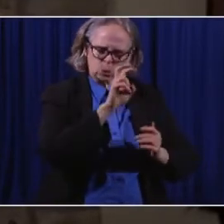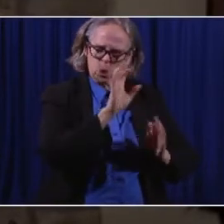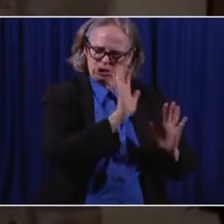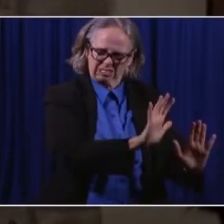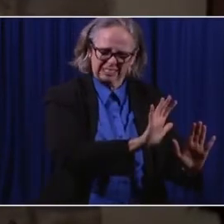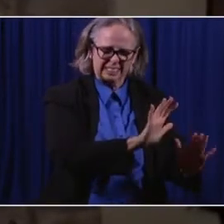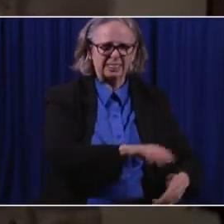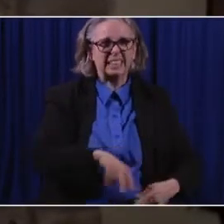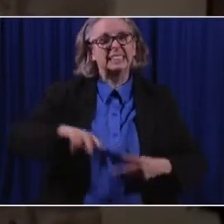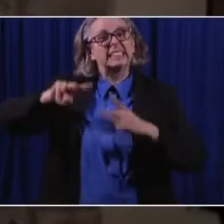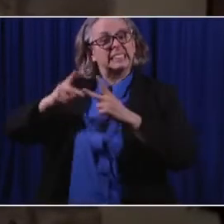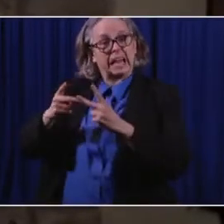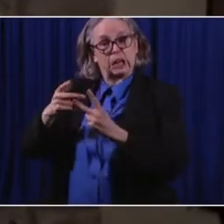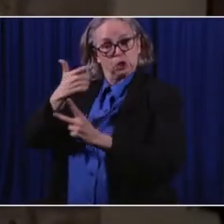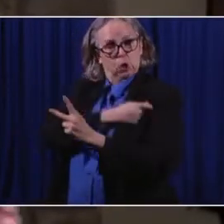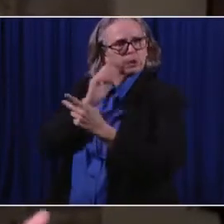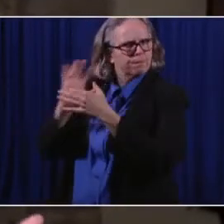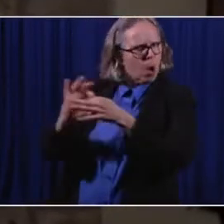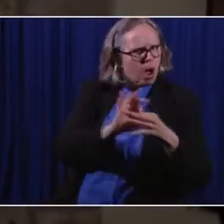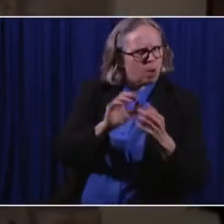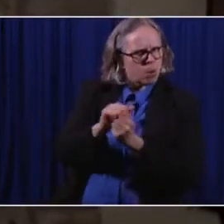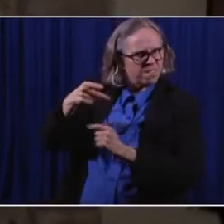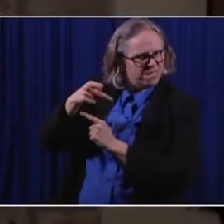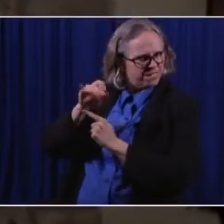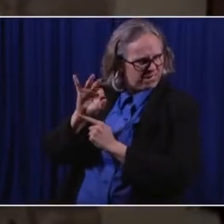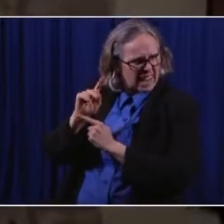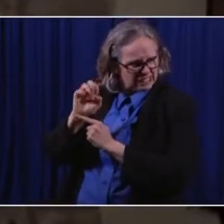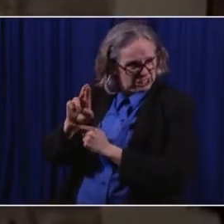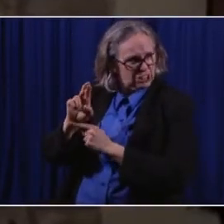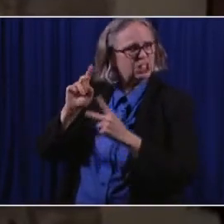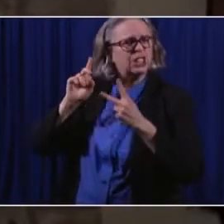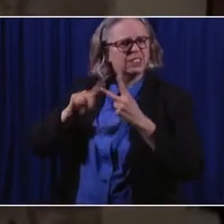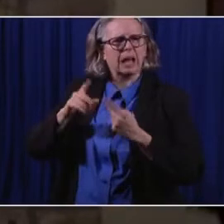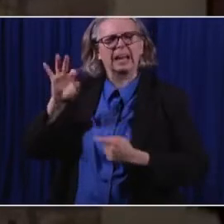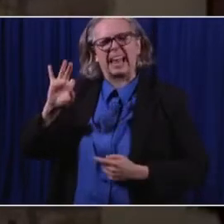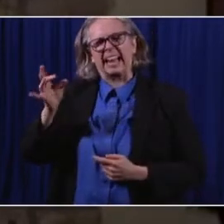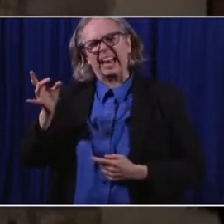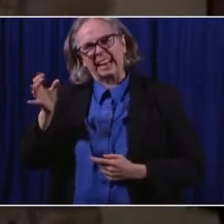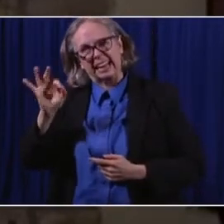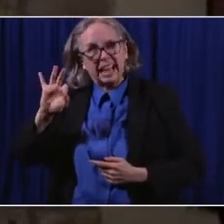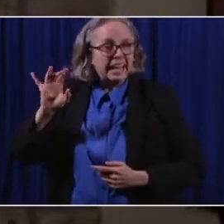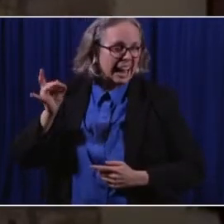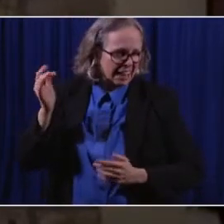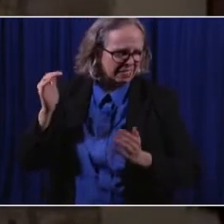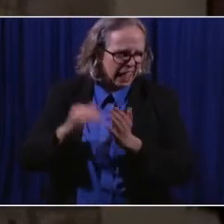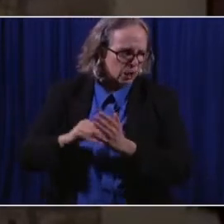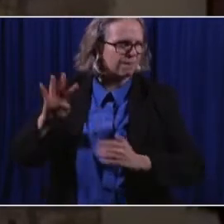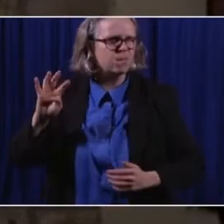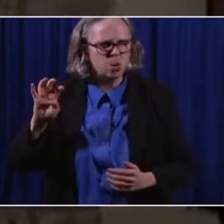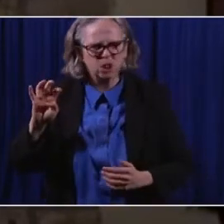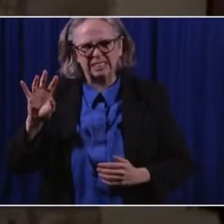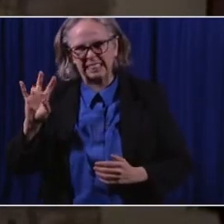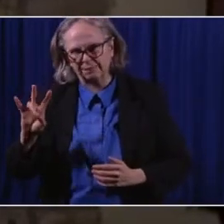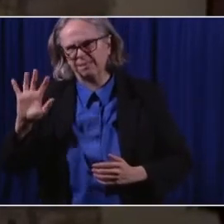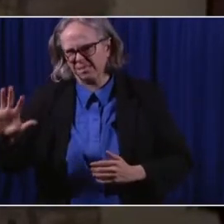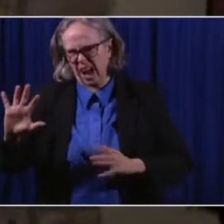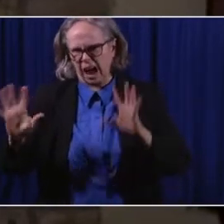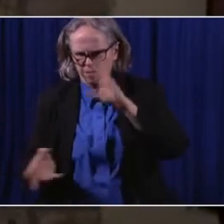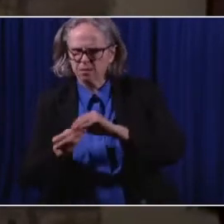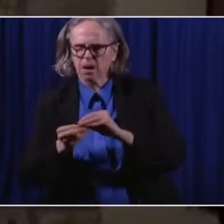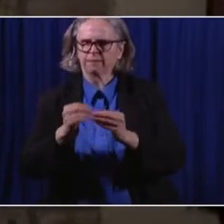second dose to be allocated to people who are getting a second dose, 98,475. So that is what will be coming